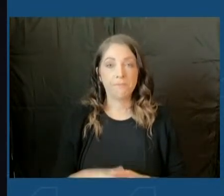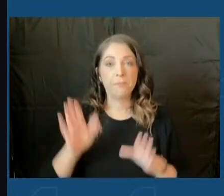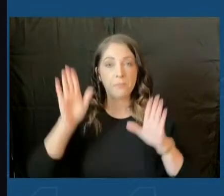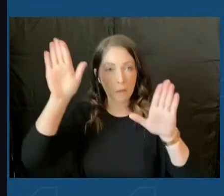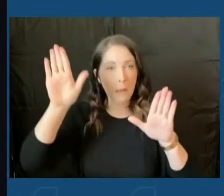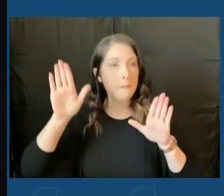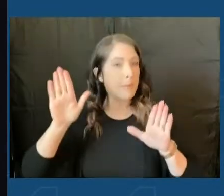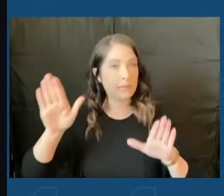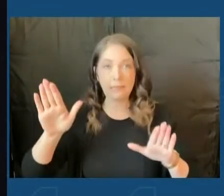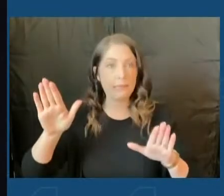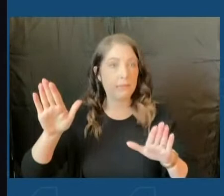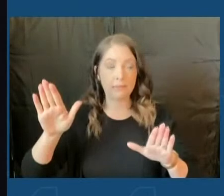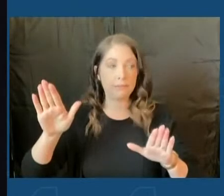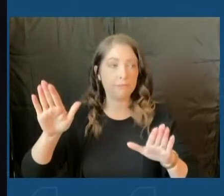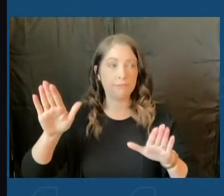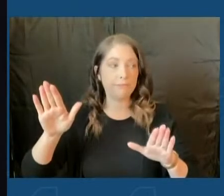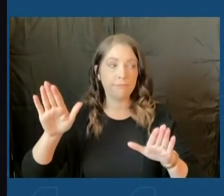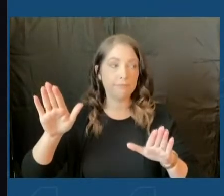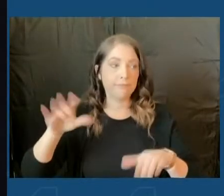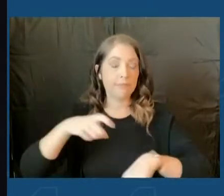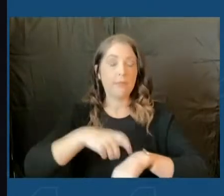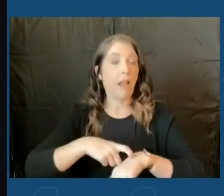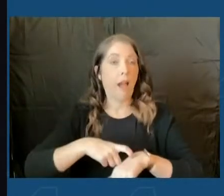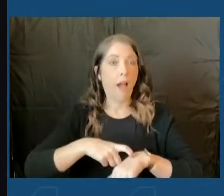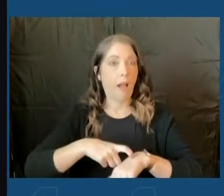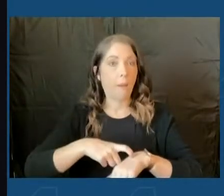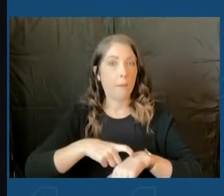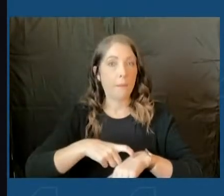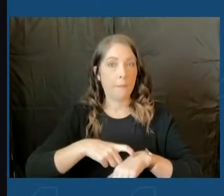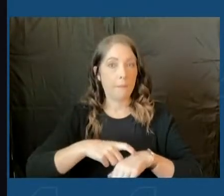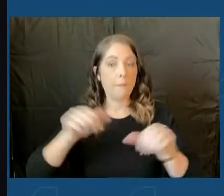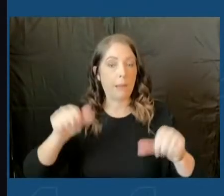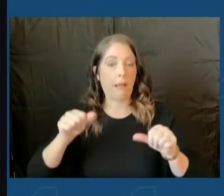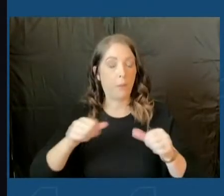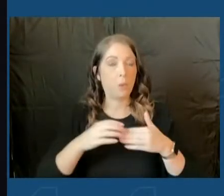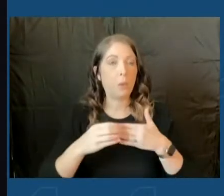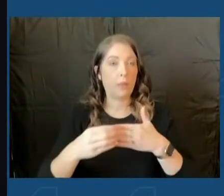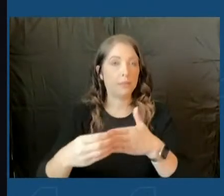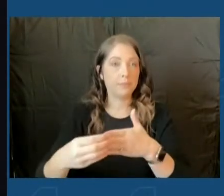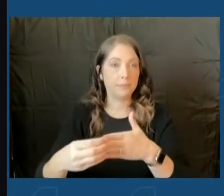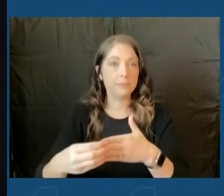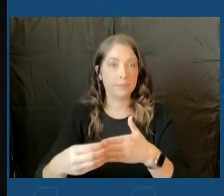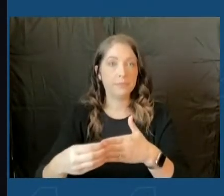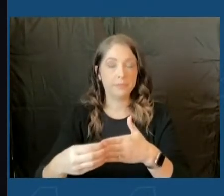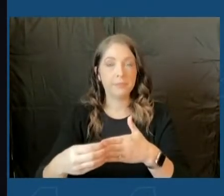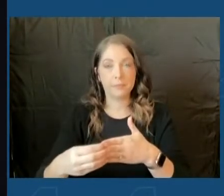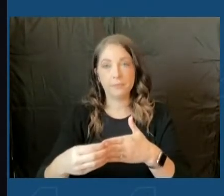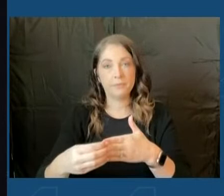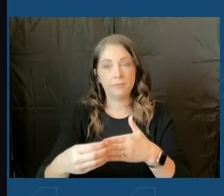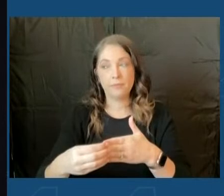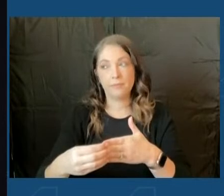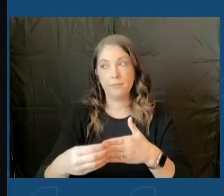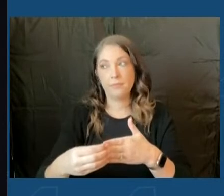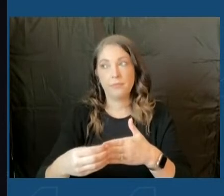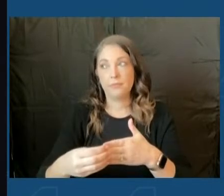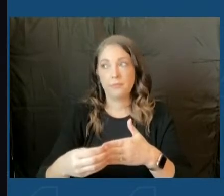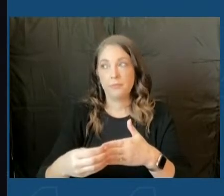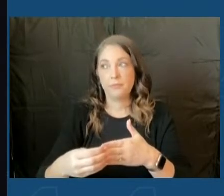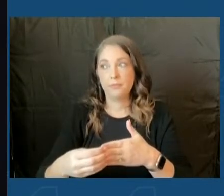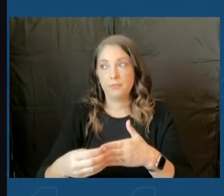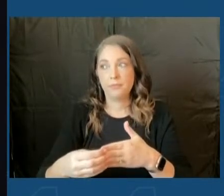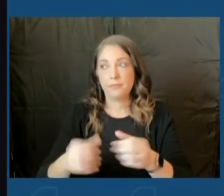time to be able to lead. It is extraordinary to